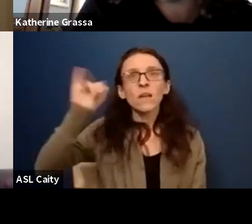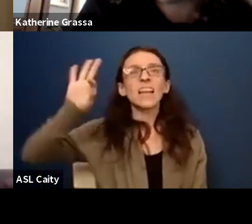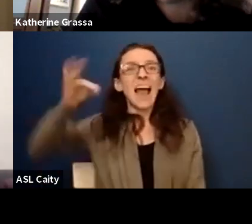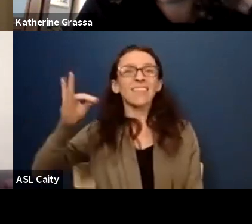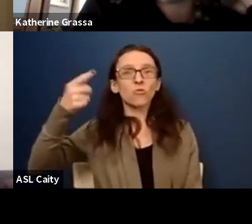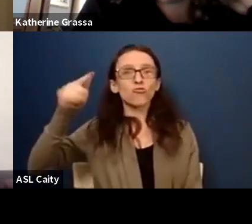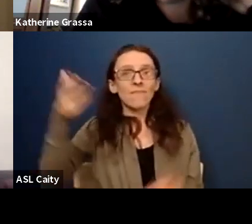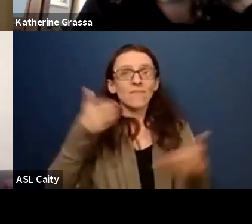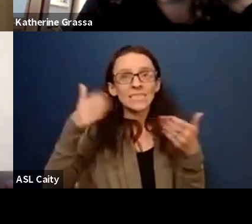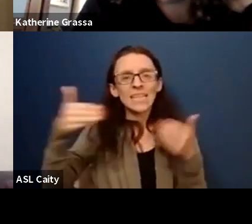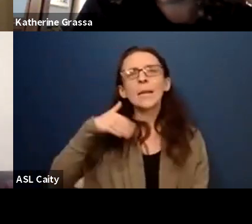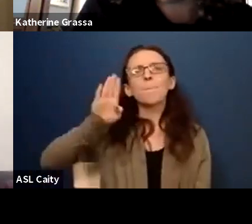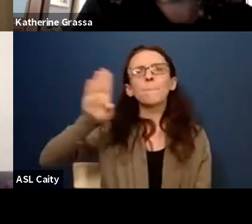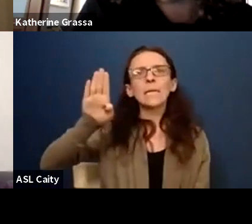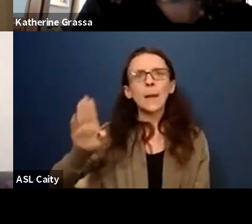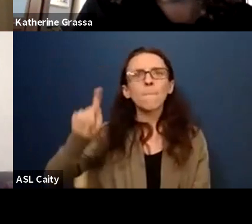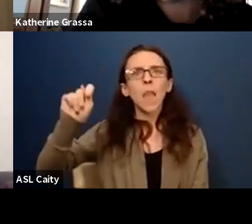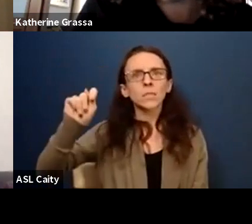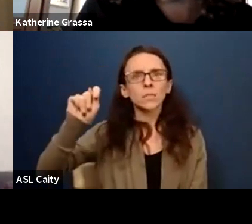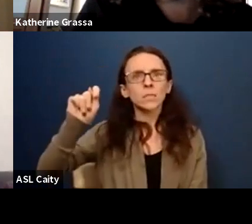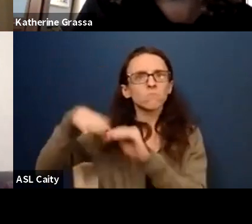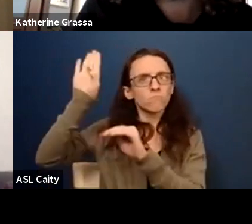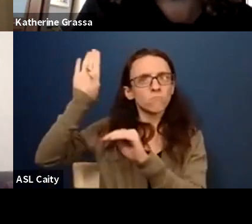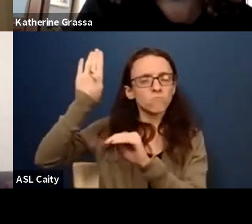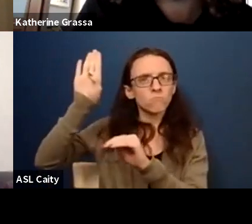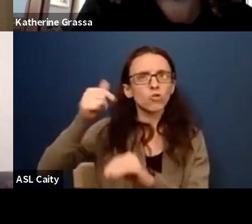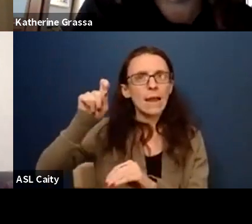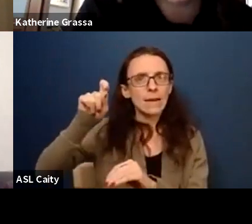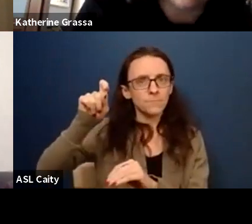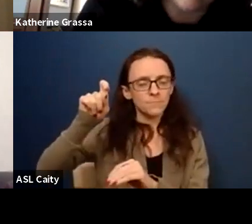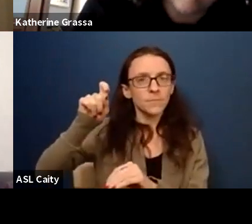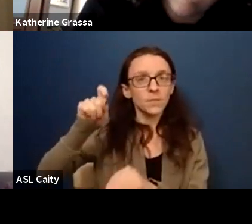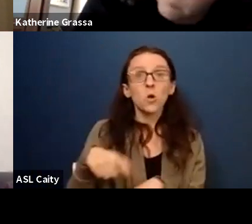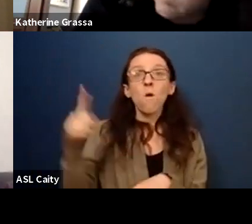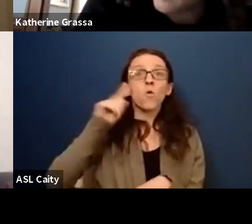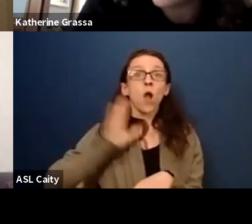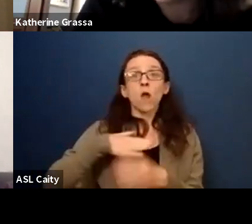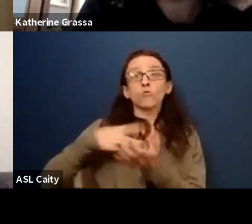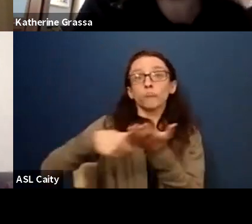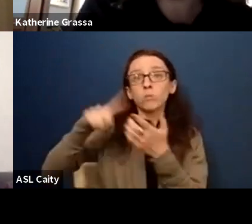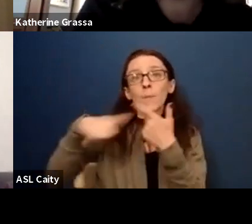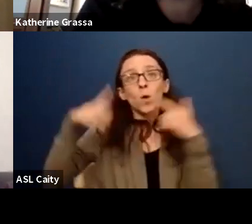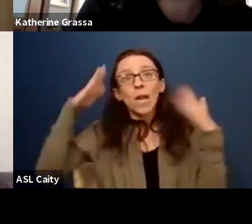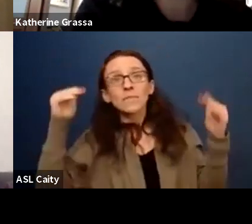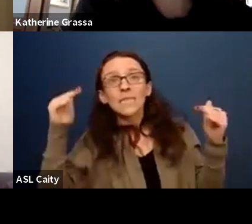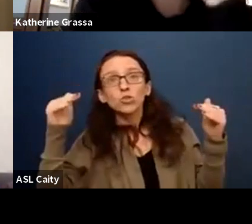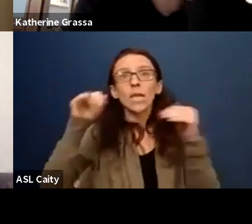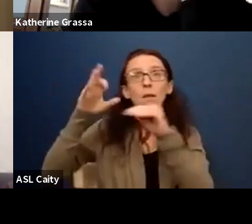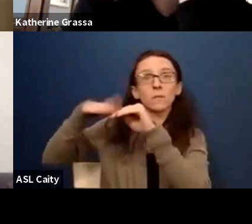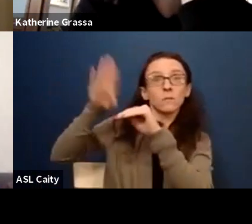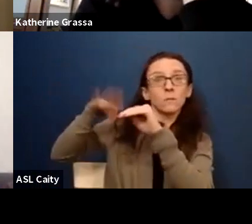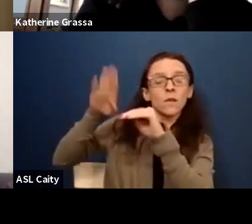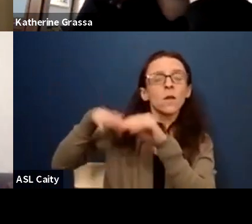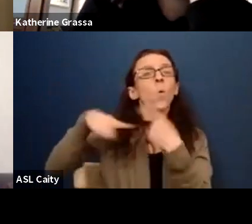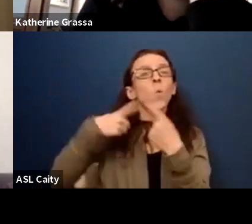had a B+ or higher, which in our conversations around rigor, I think while we have different definitions